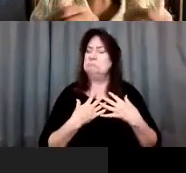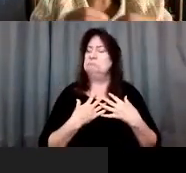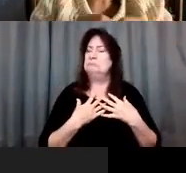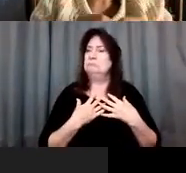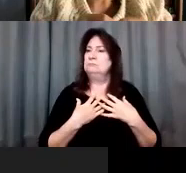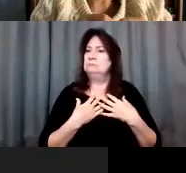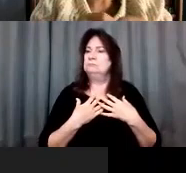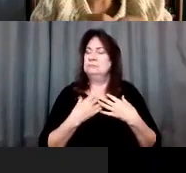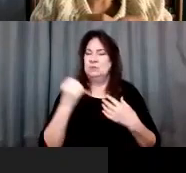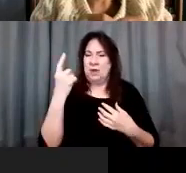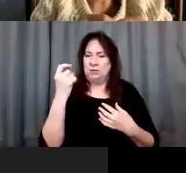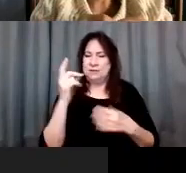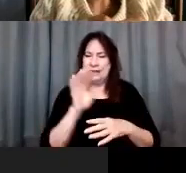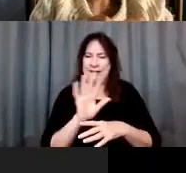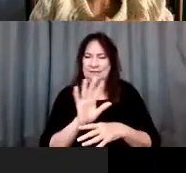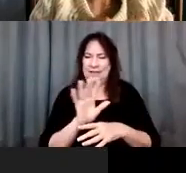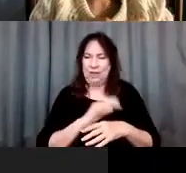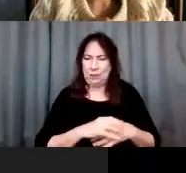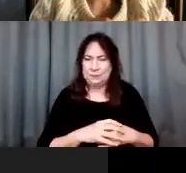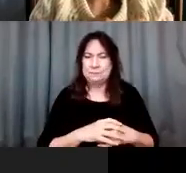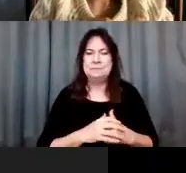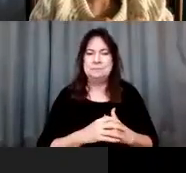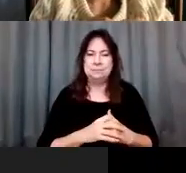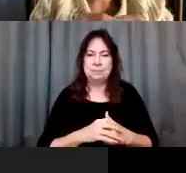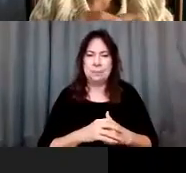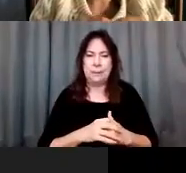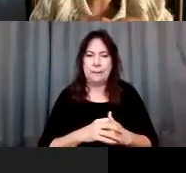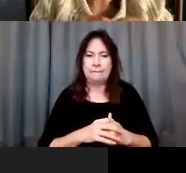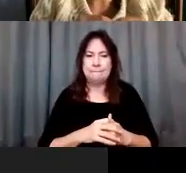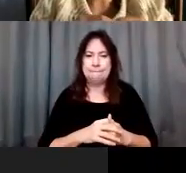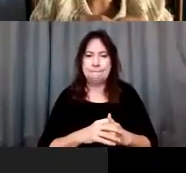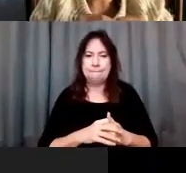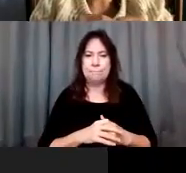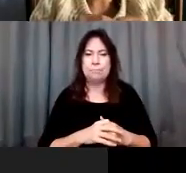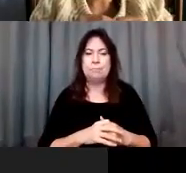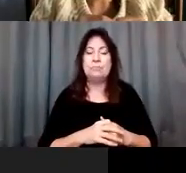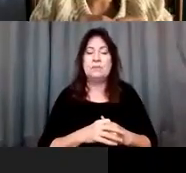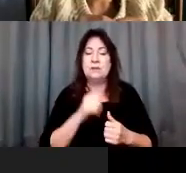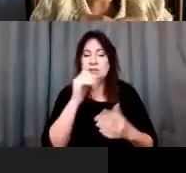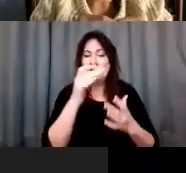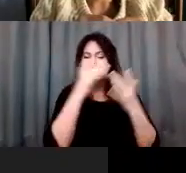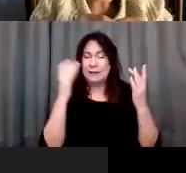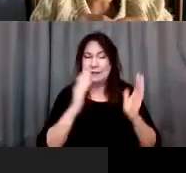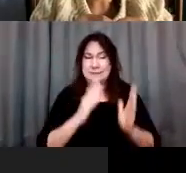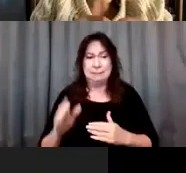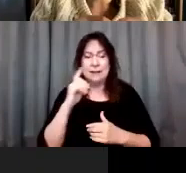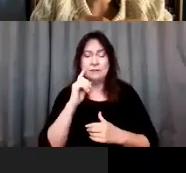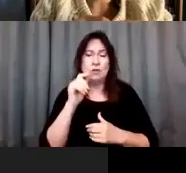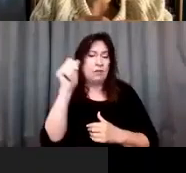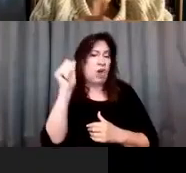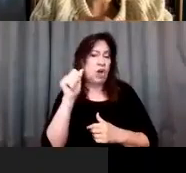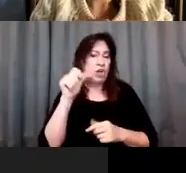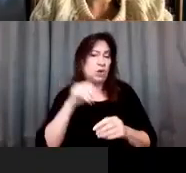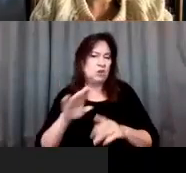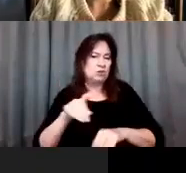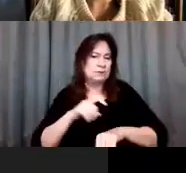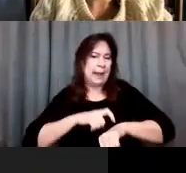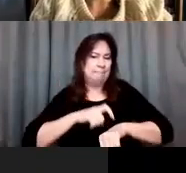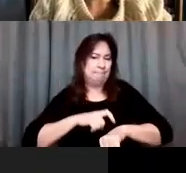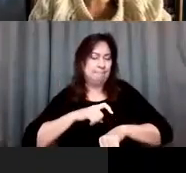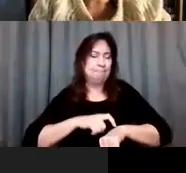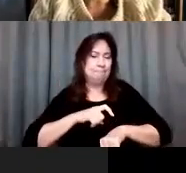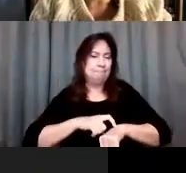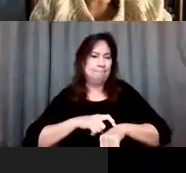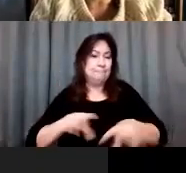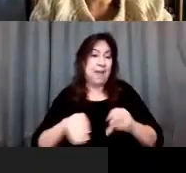clip that they're going to listen to. Don't forget to plan for this audio description in your timing. Add